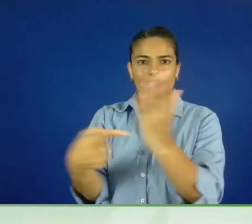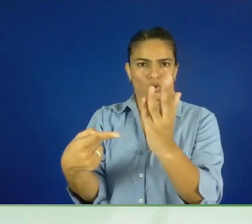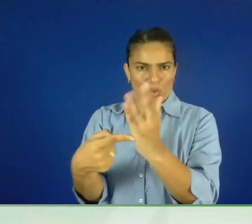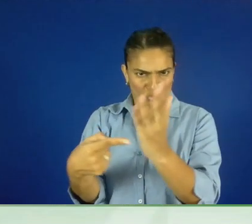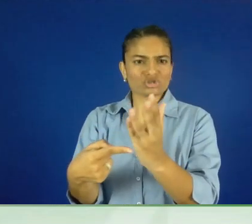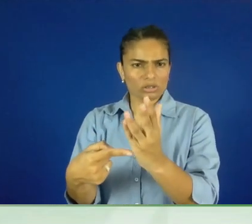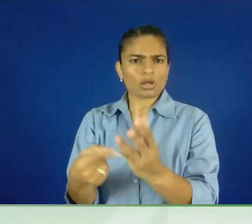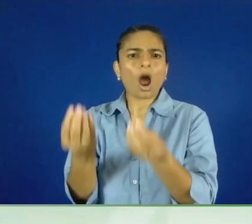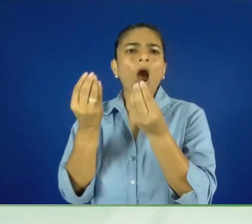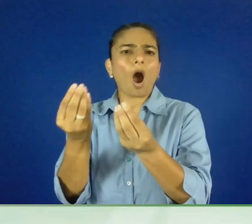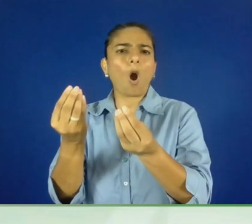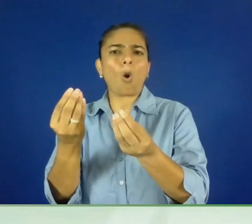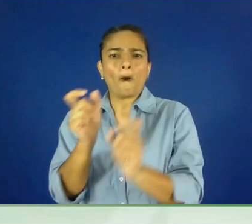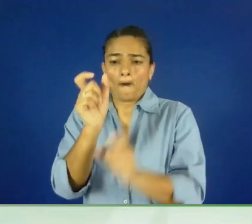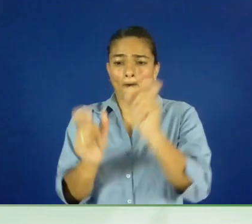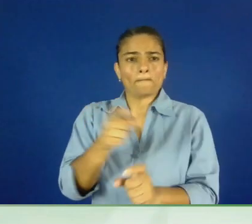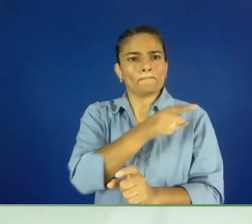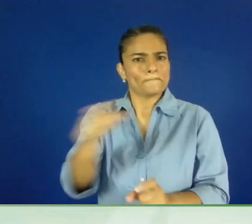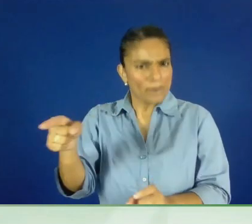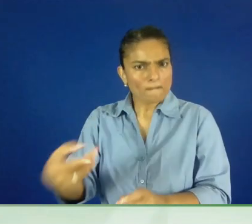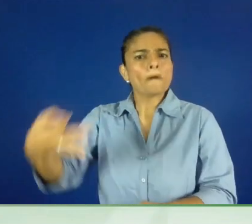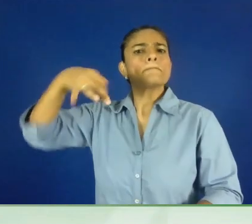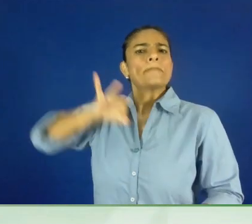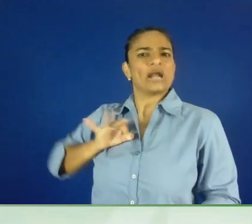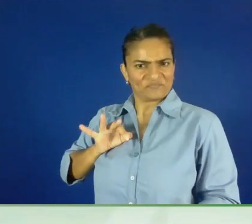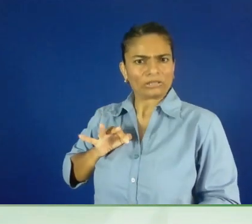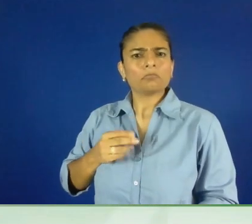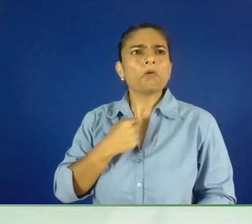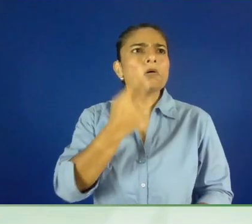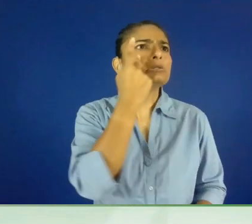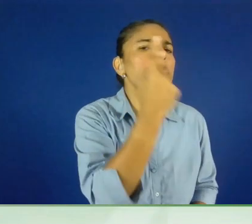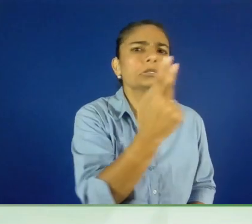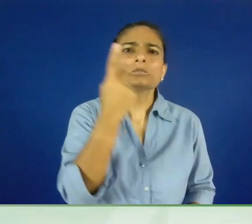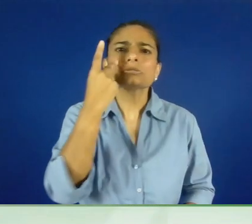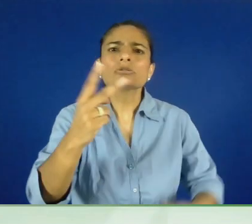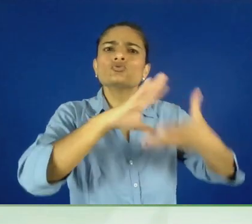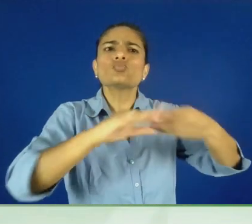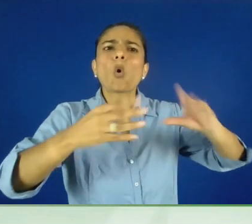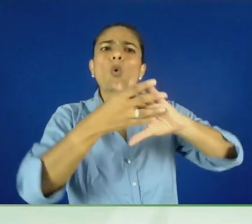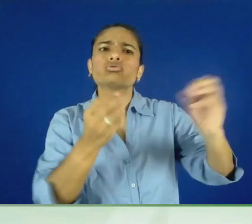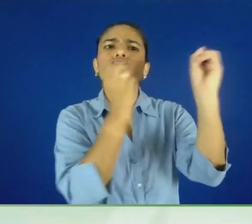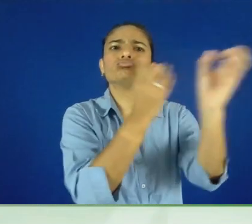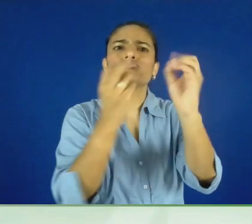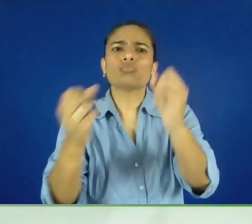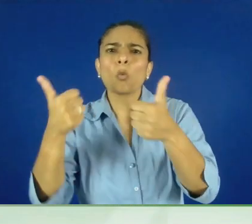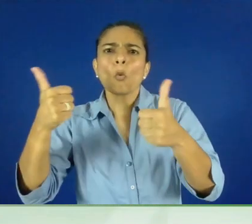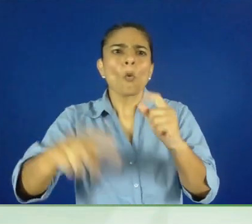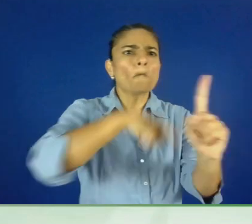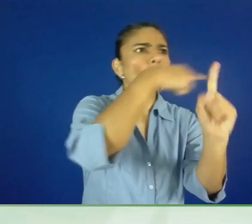good explanations, but coming back to the Microsoft talk, how can we make that clear in plain